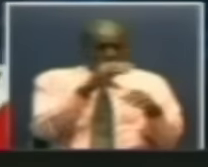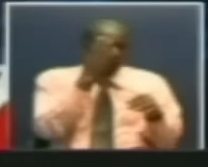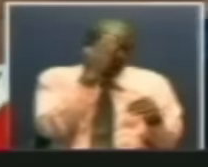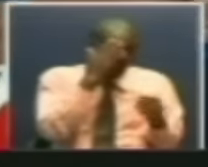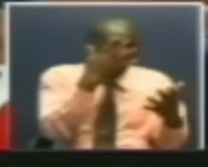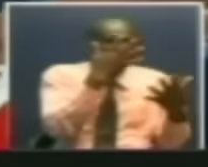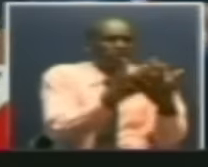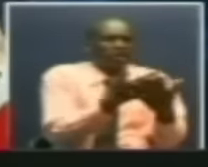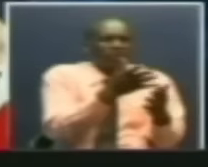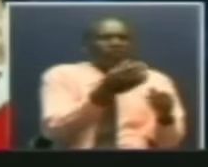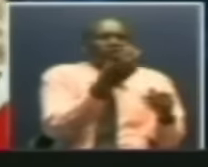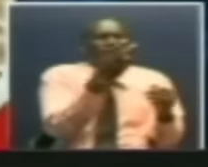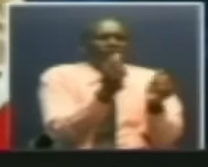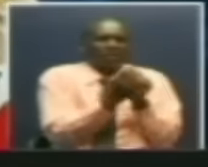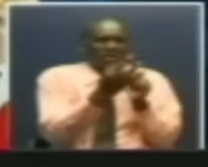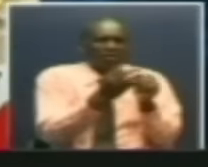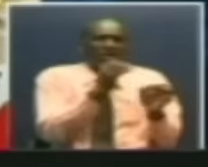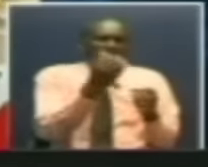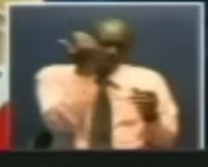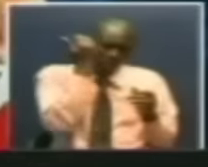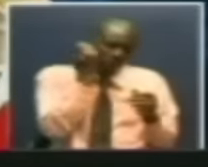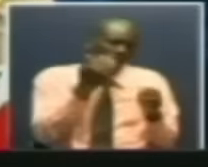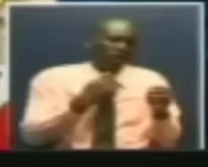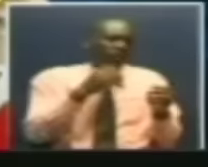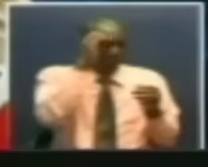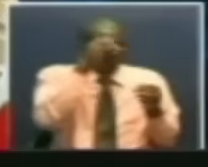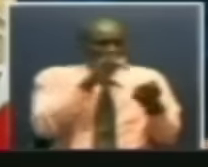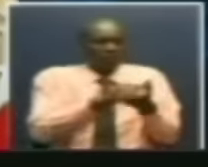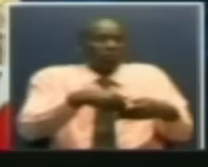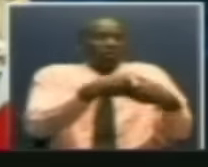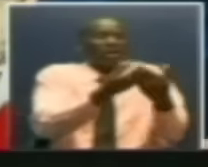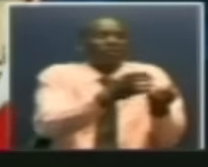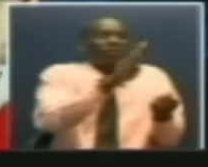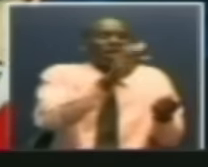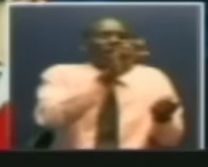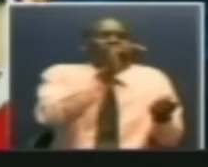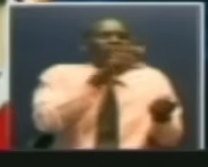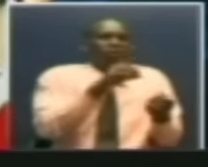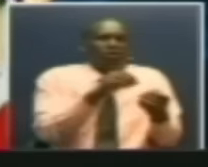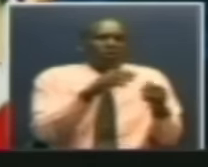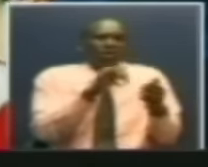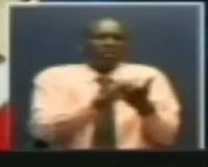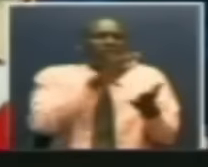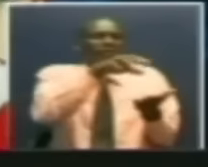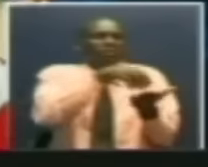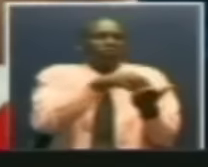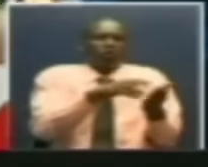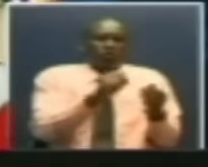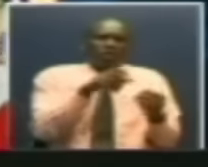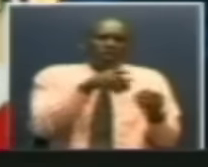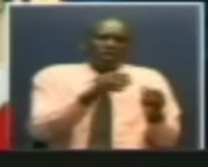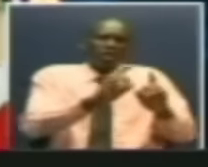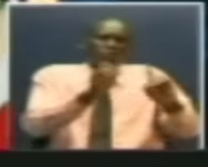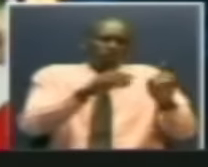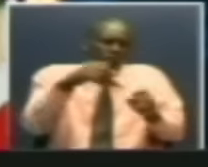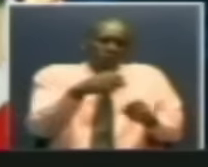and to arrest in 2013. Okay. If the court is of the opinion that he be given bond as they did, then that is the position. So he's not been